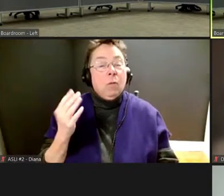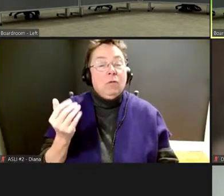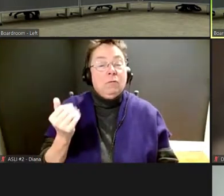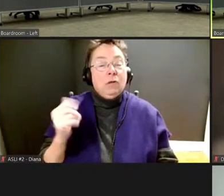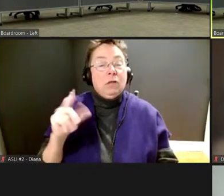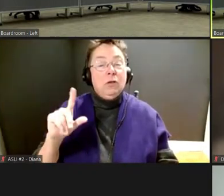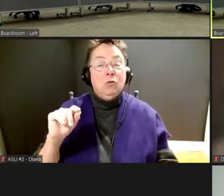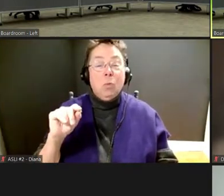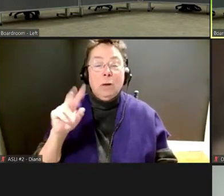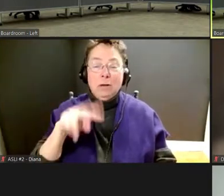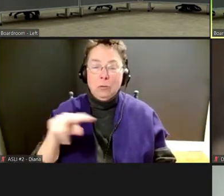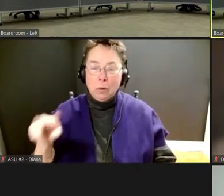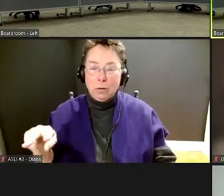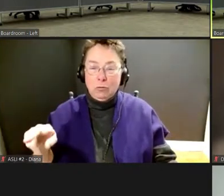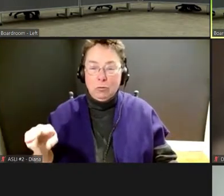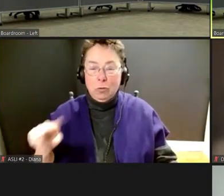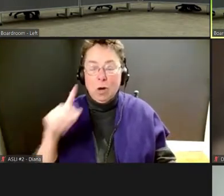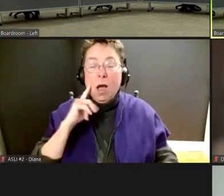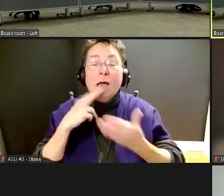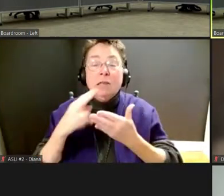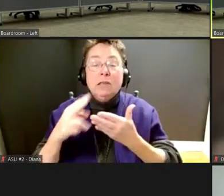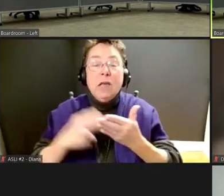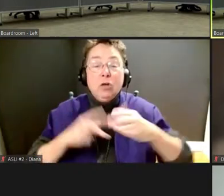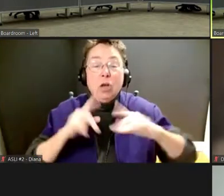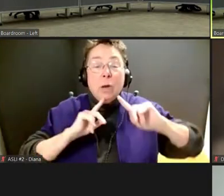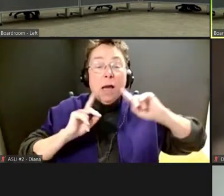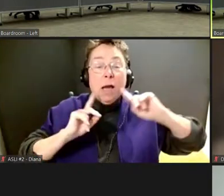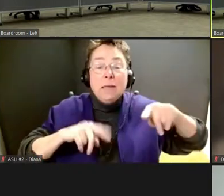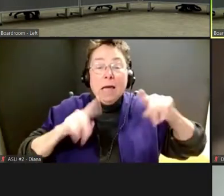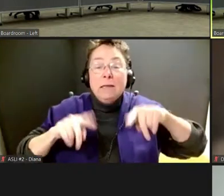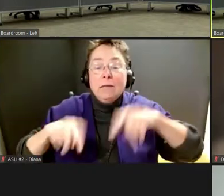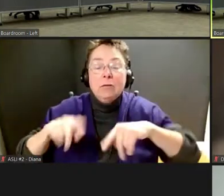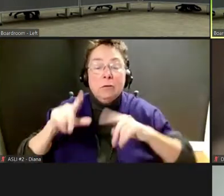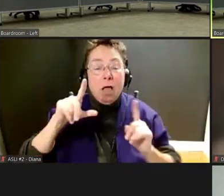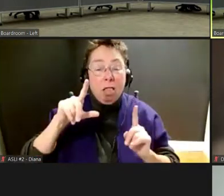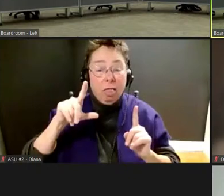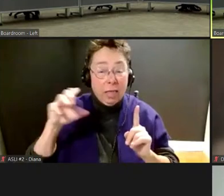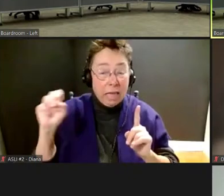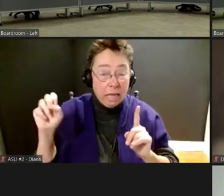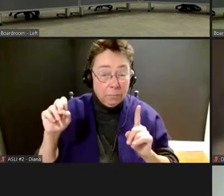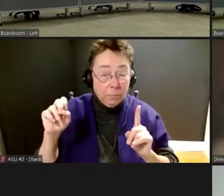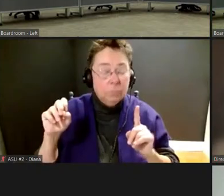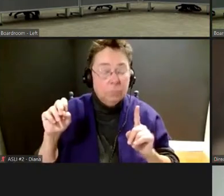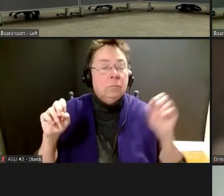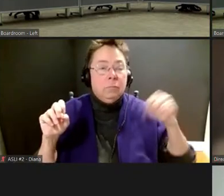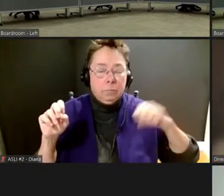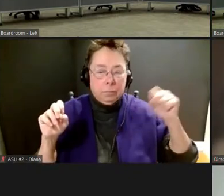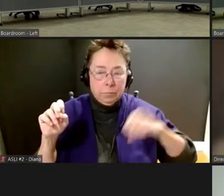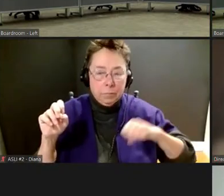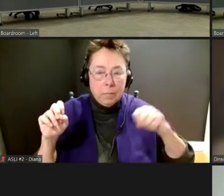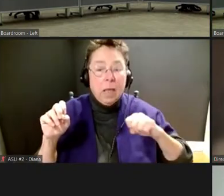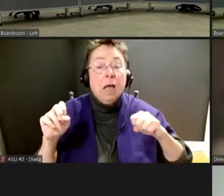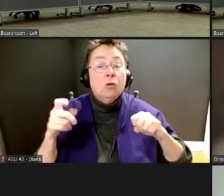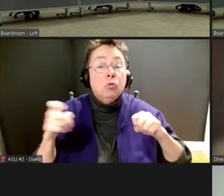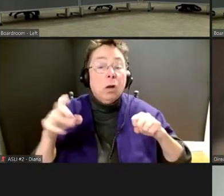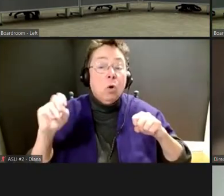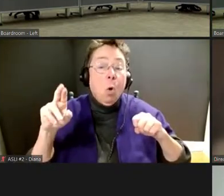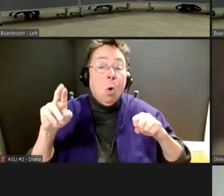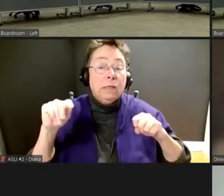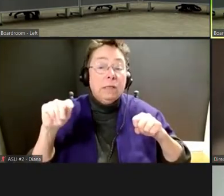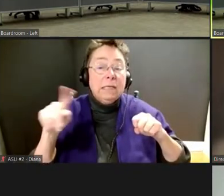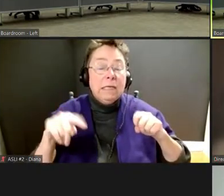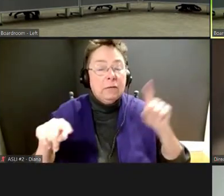15, 2022. Would the secretary call the roll, please? Yes, Director Lee. Here. Director Ortiz.